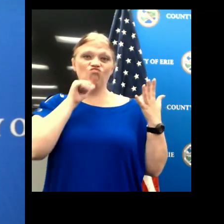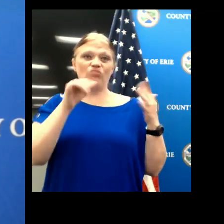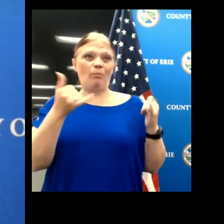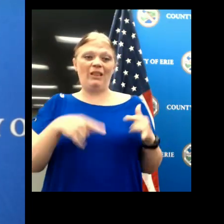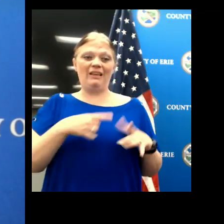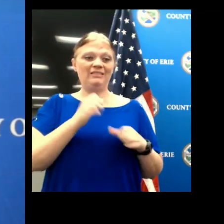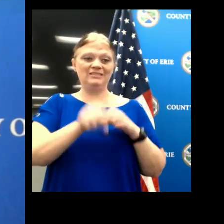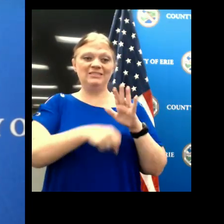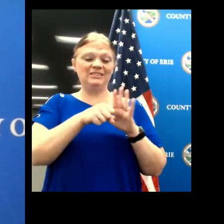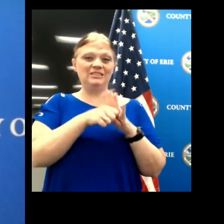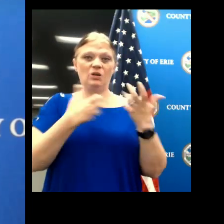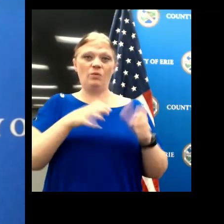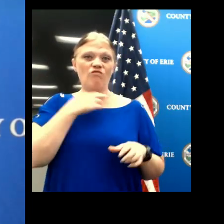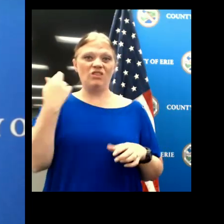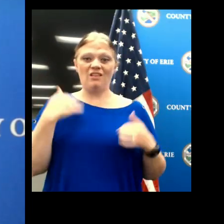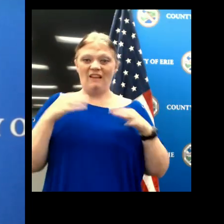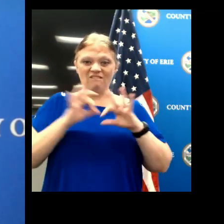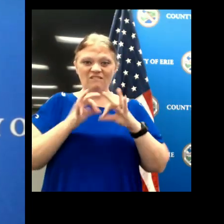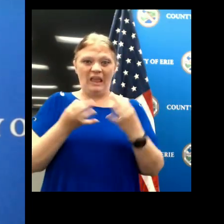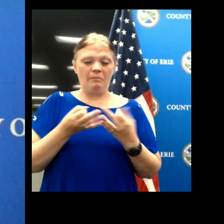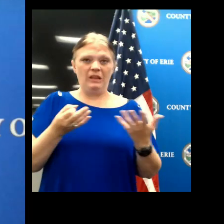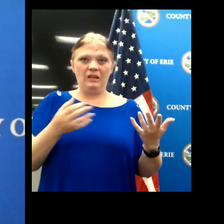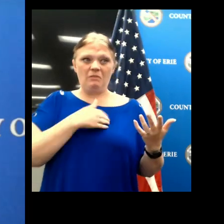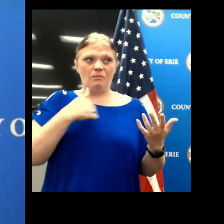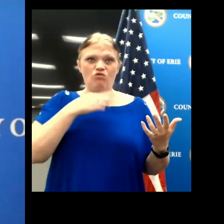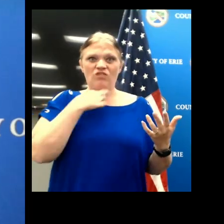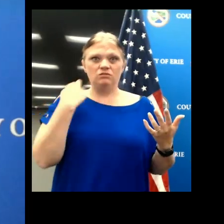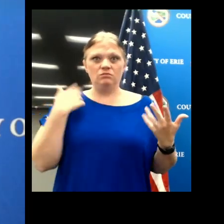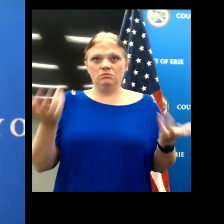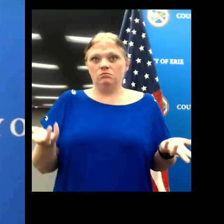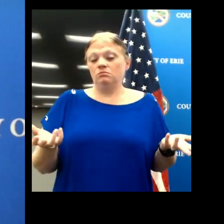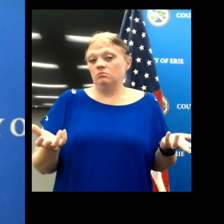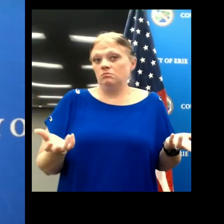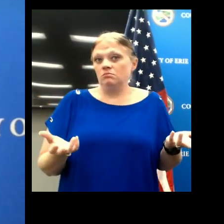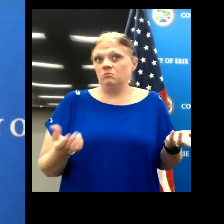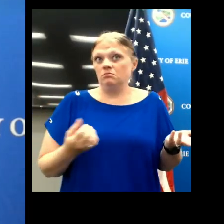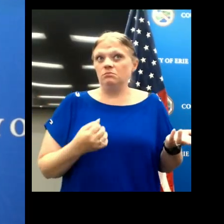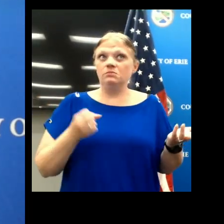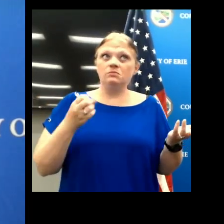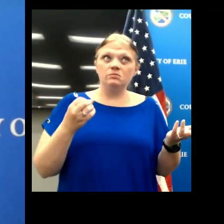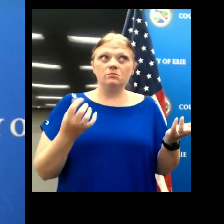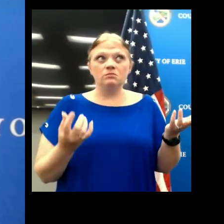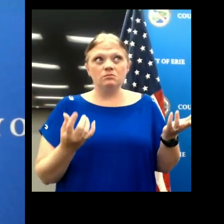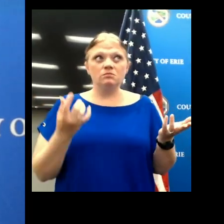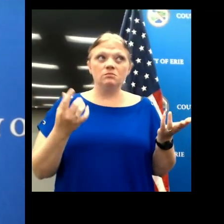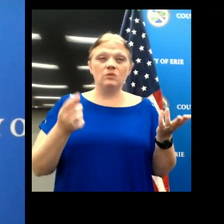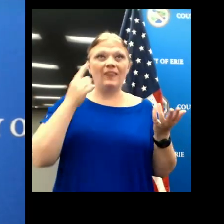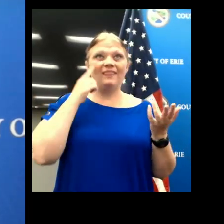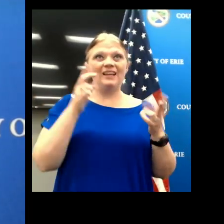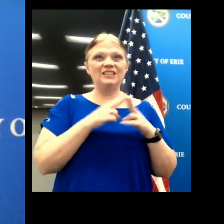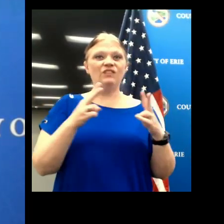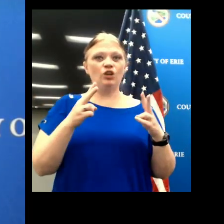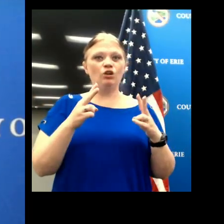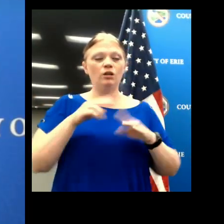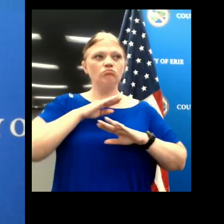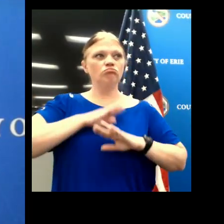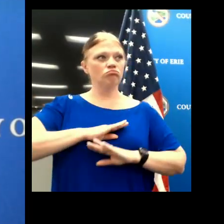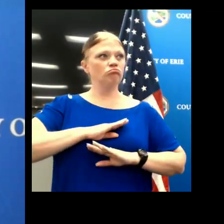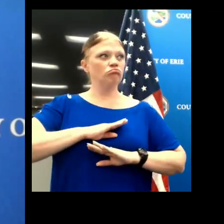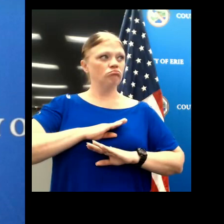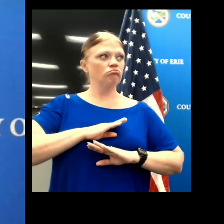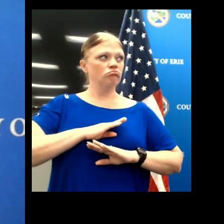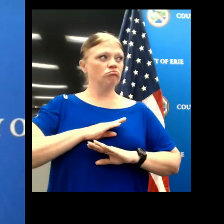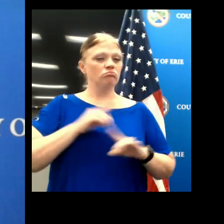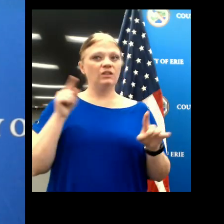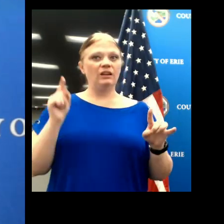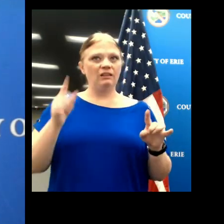to risk it. I got a family member who's at risk. So I think it's it's very assuring that they're taking this